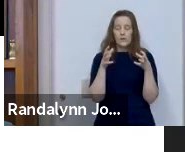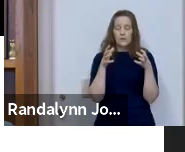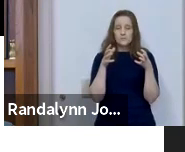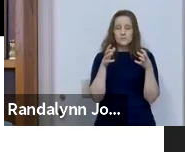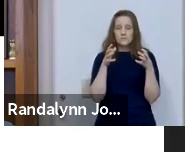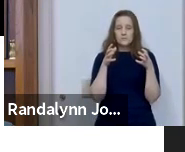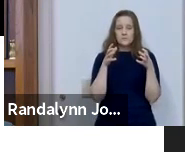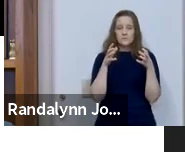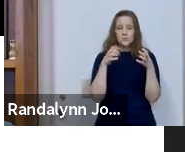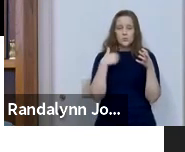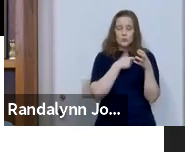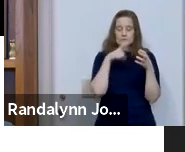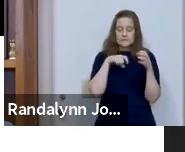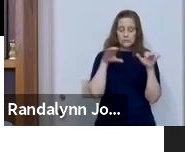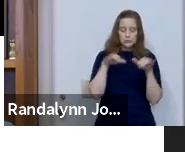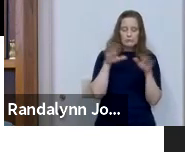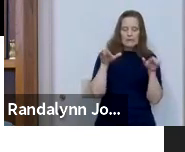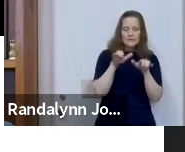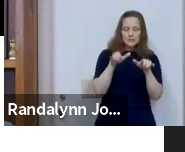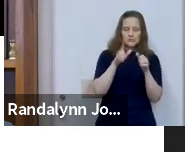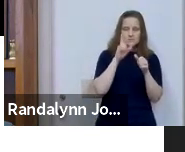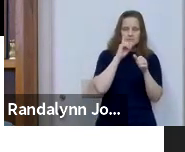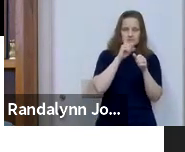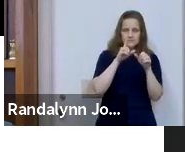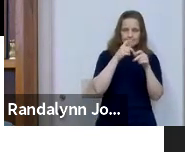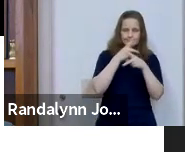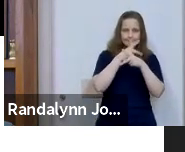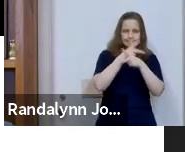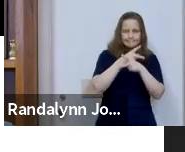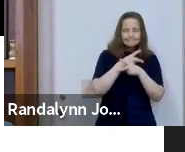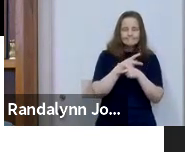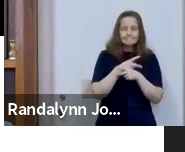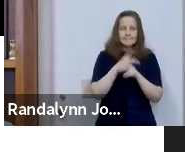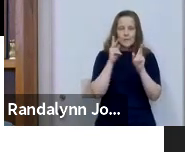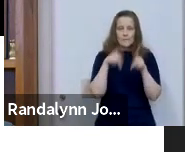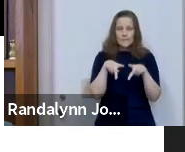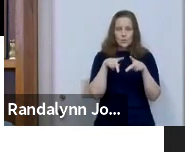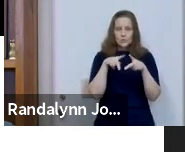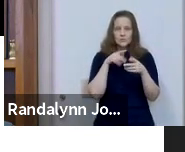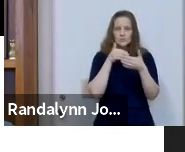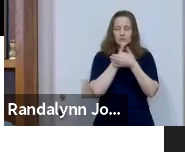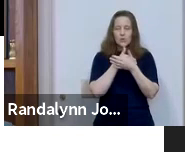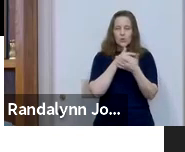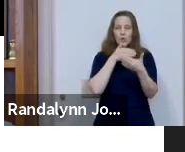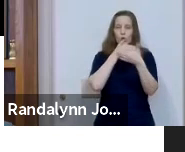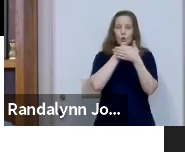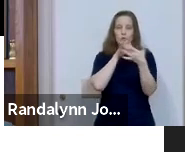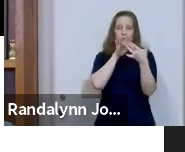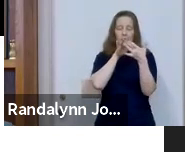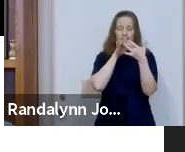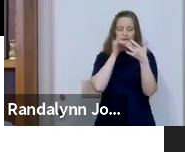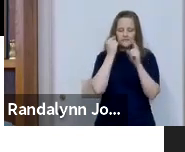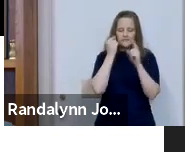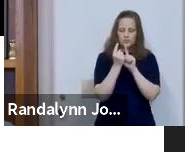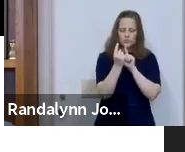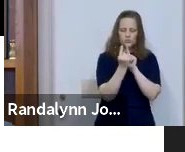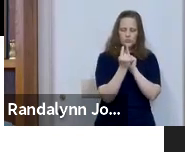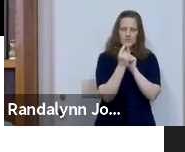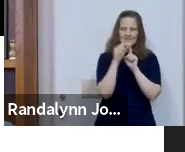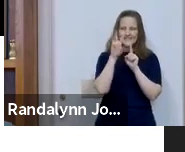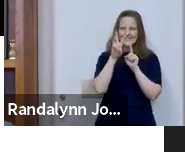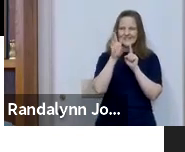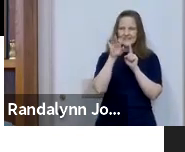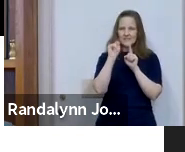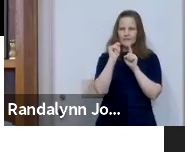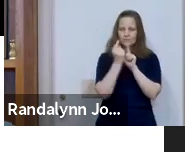need to do and actions that we need to take. So if someone is identified as a close contact, if they are within 6 feet of an infected